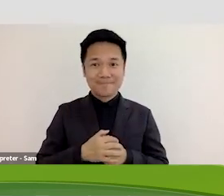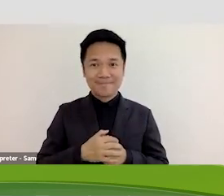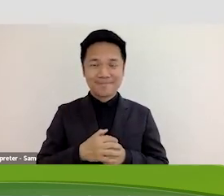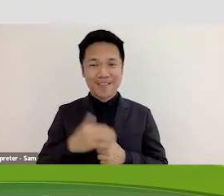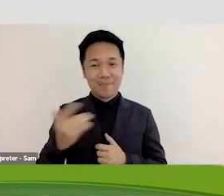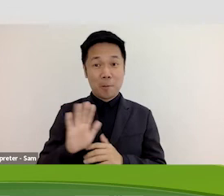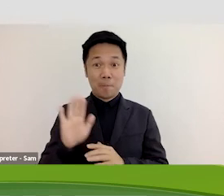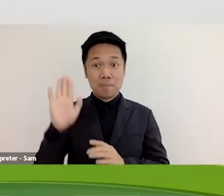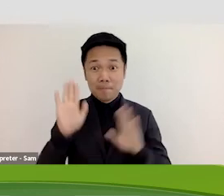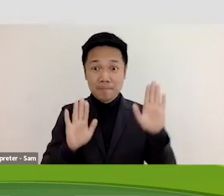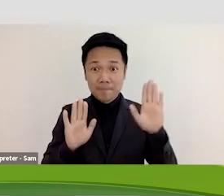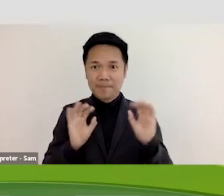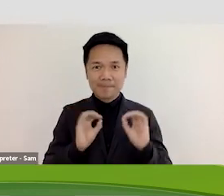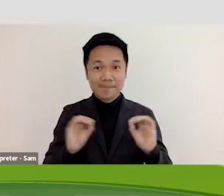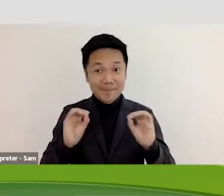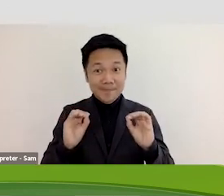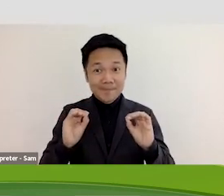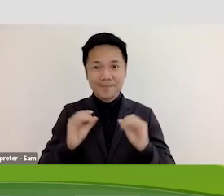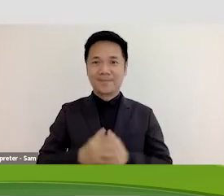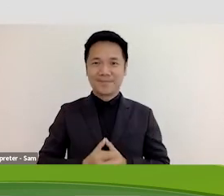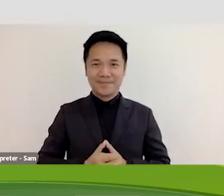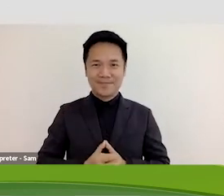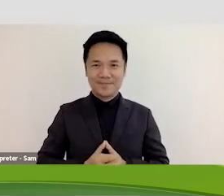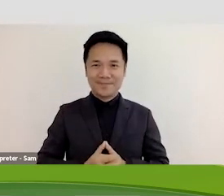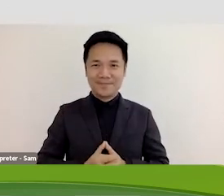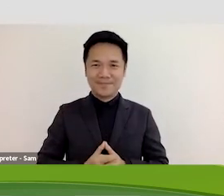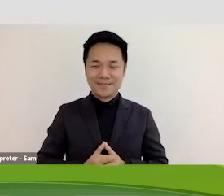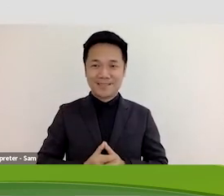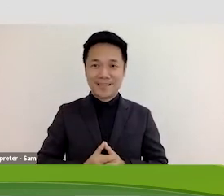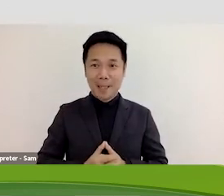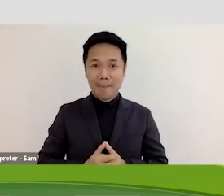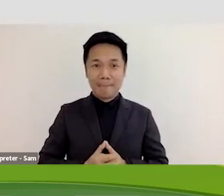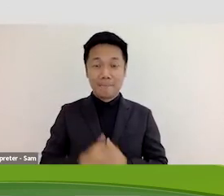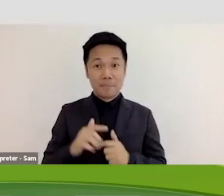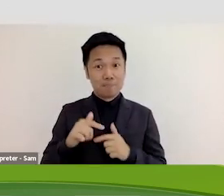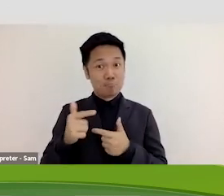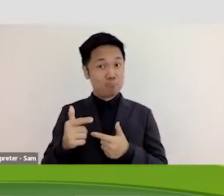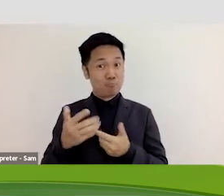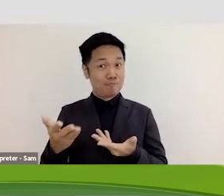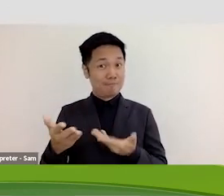take the floor. So I want to just once again